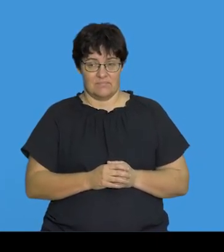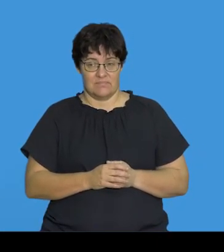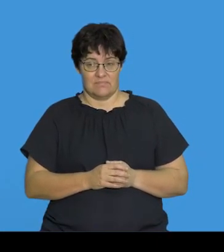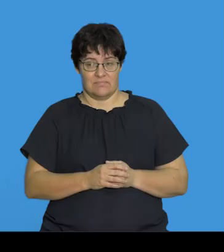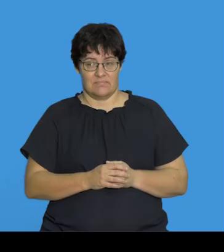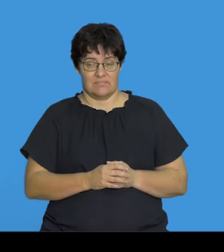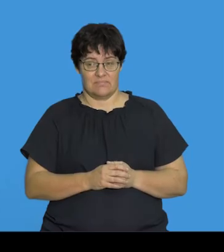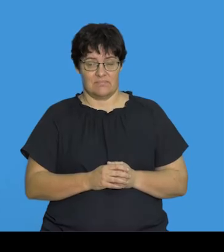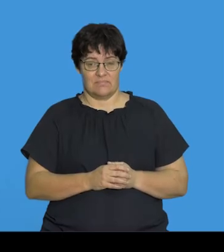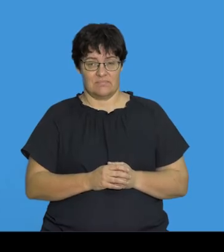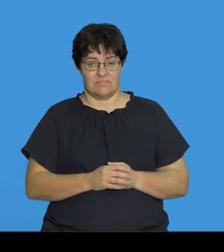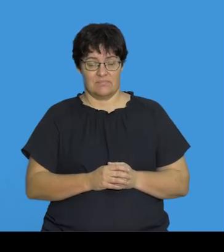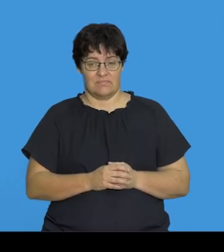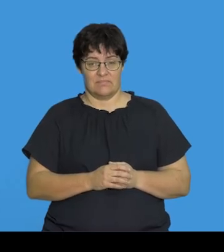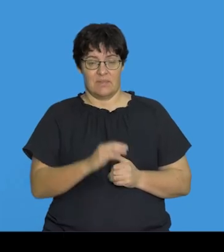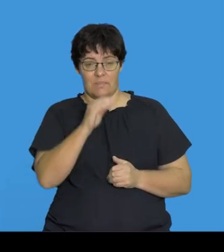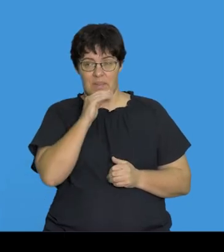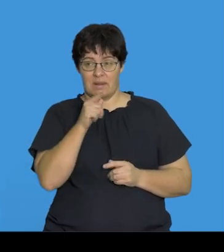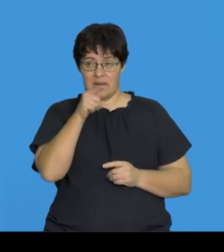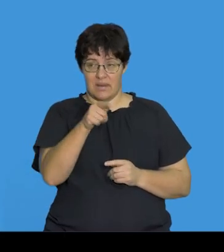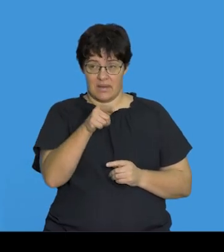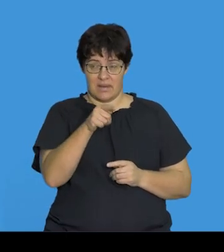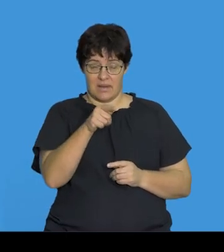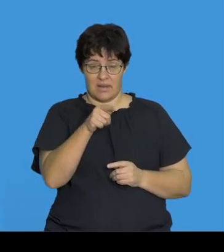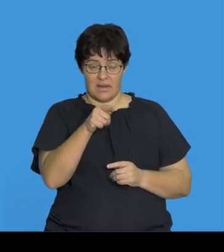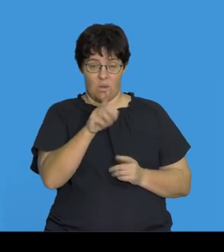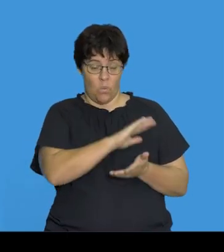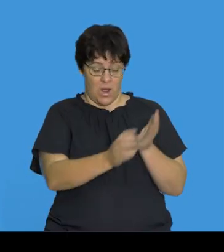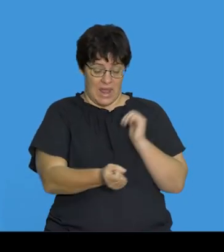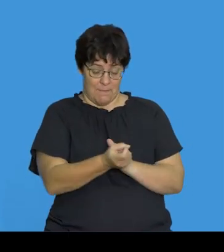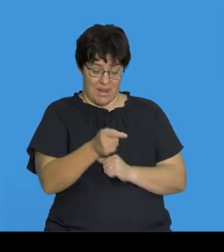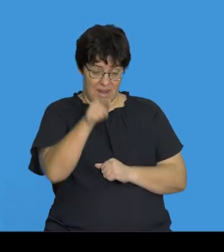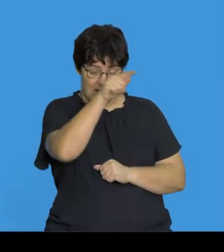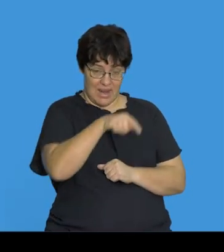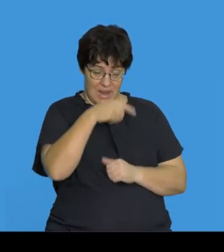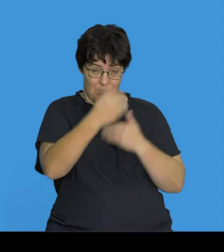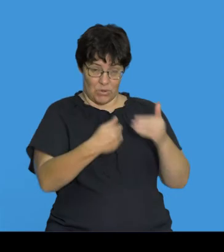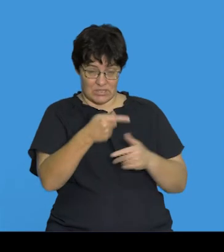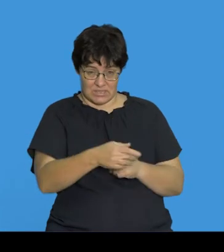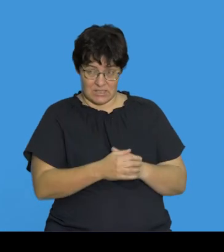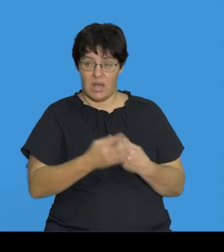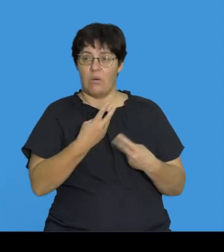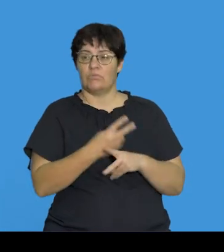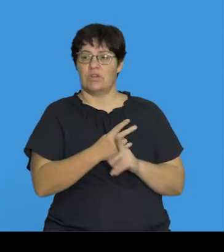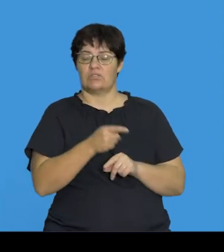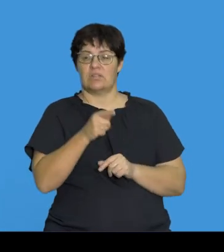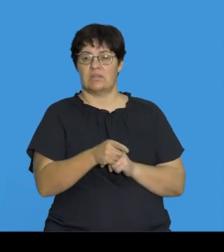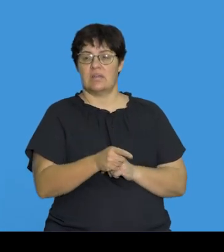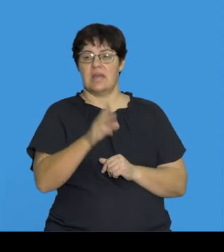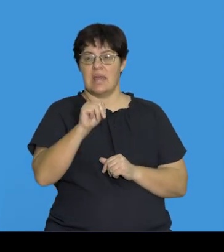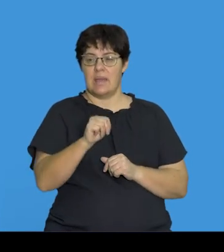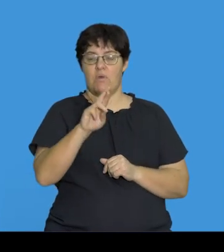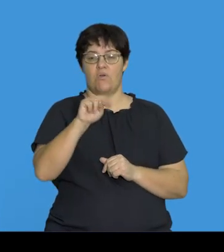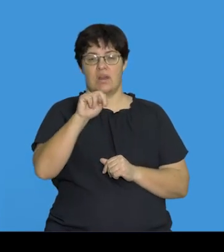translation. And so if we refer to what is happening in that process, so that is the production